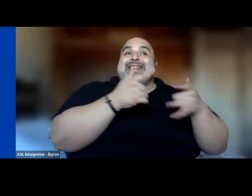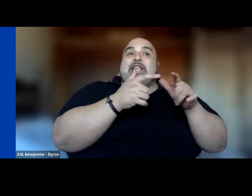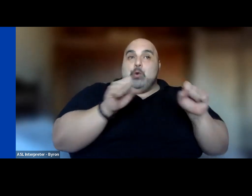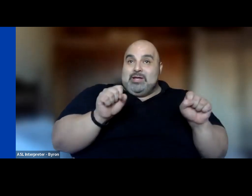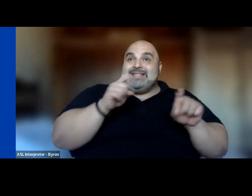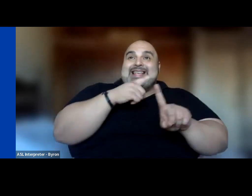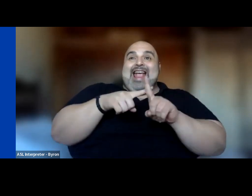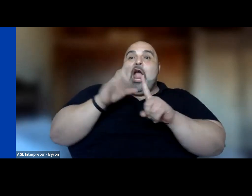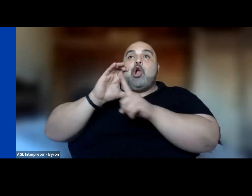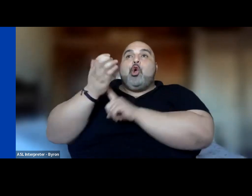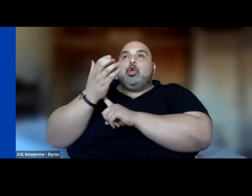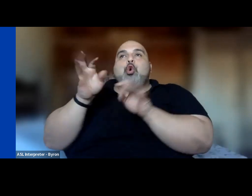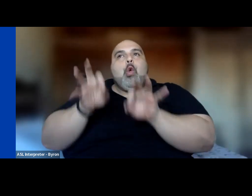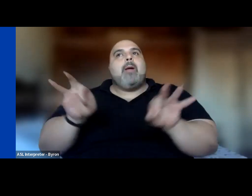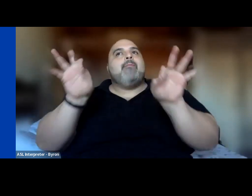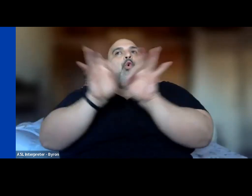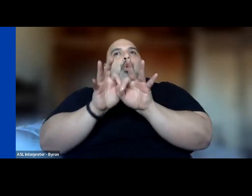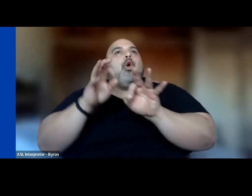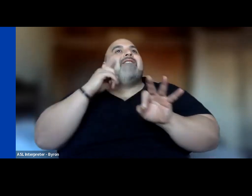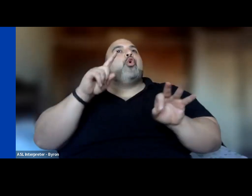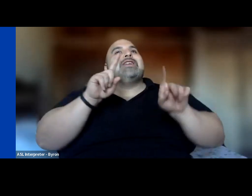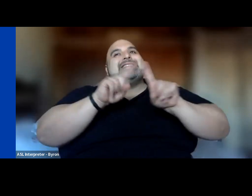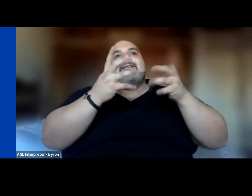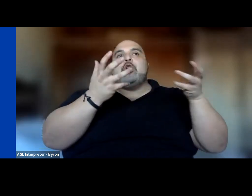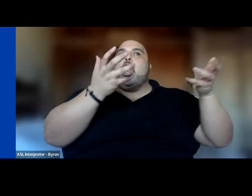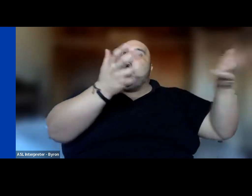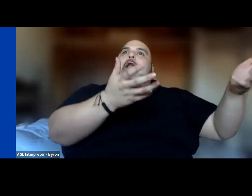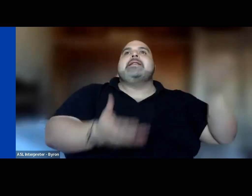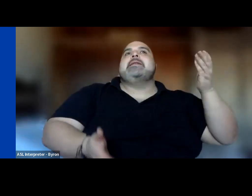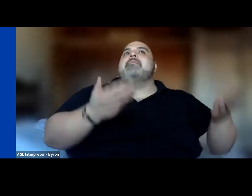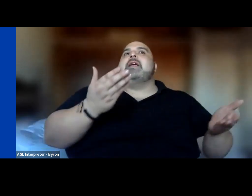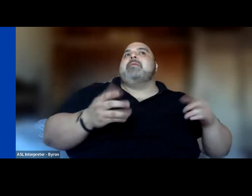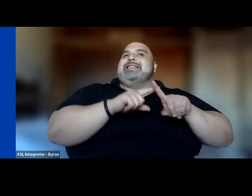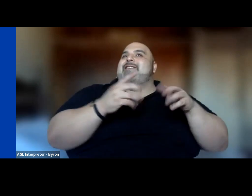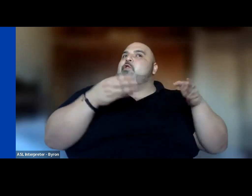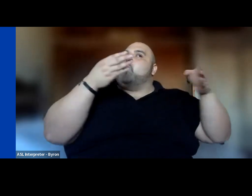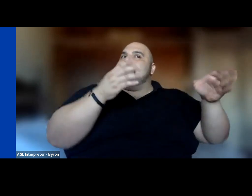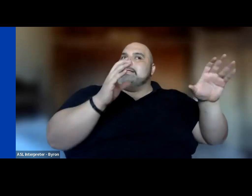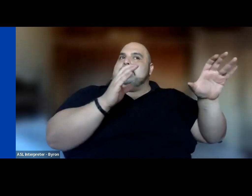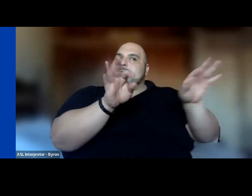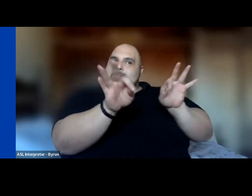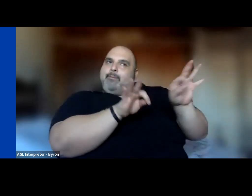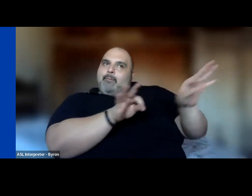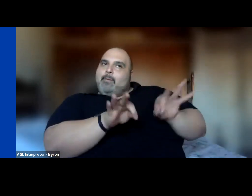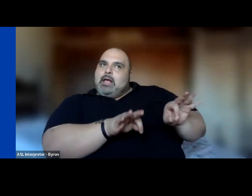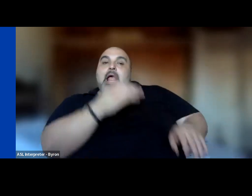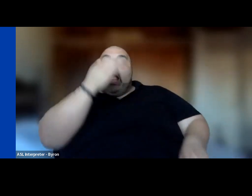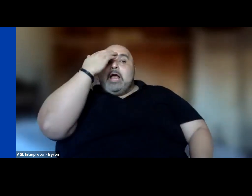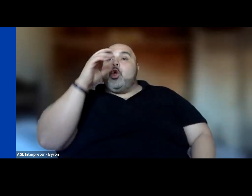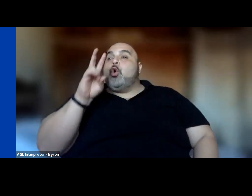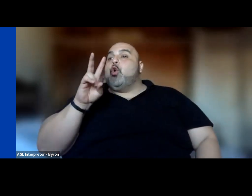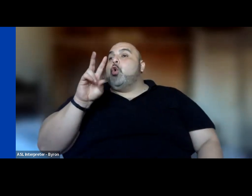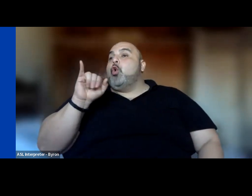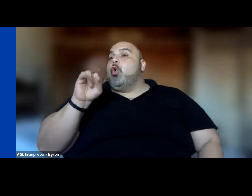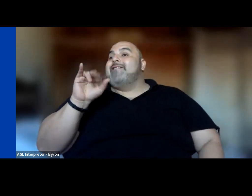cultural relevance, so that for different audiences, there might be different ways to communicate this. And I know that Vivian, as your